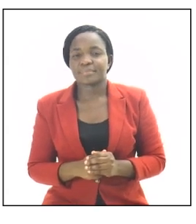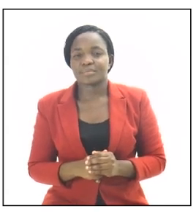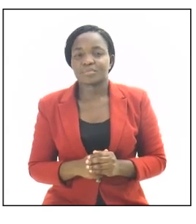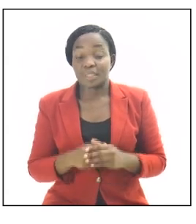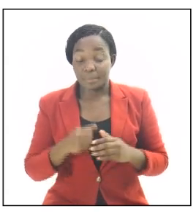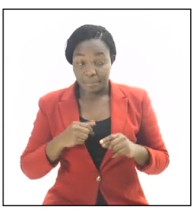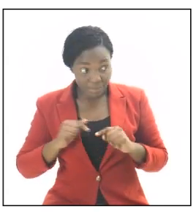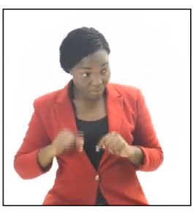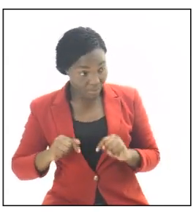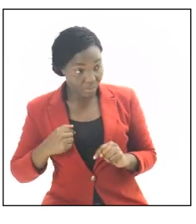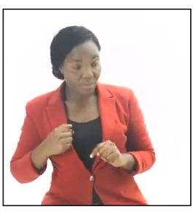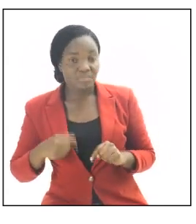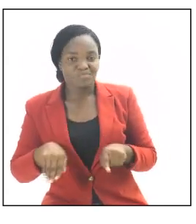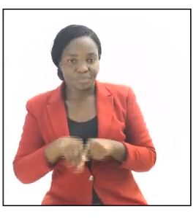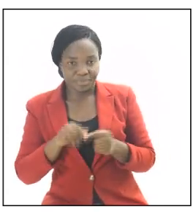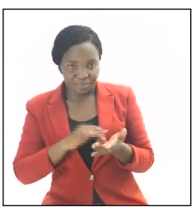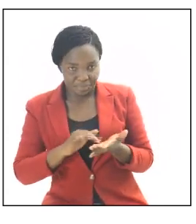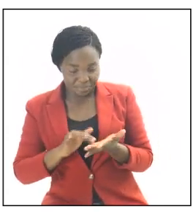circumference of